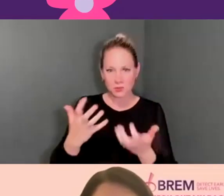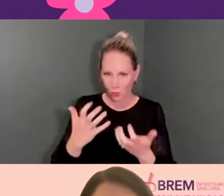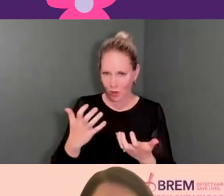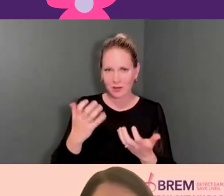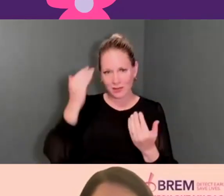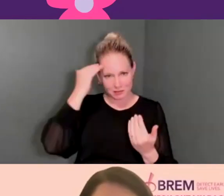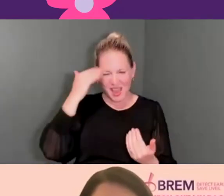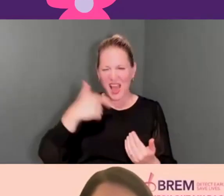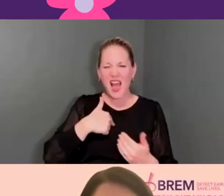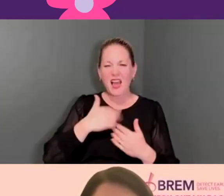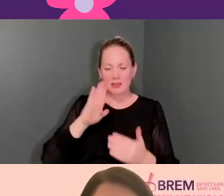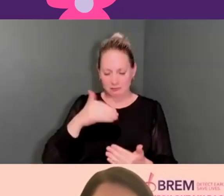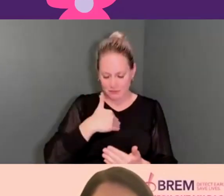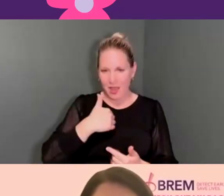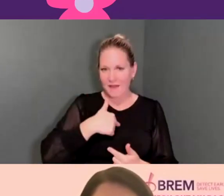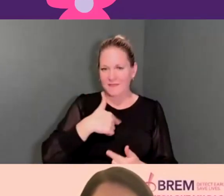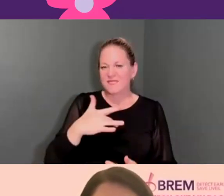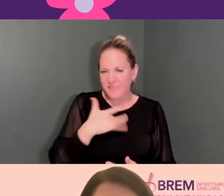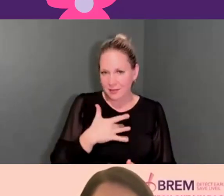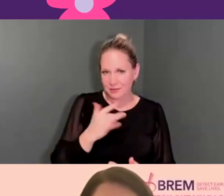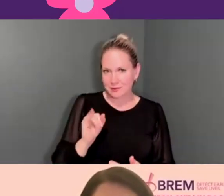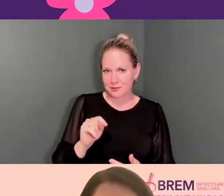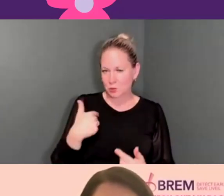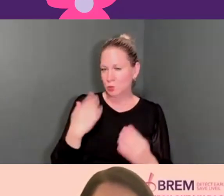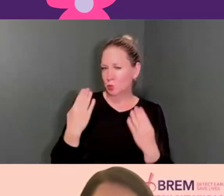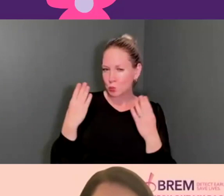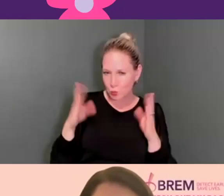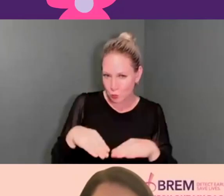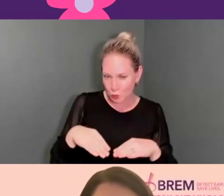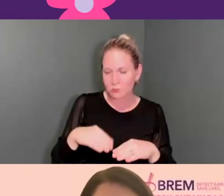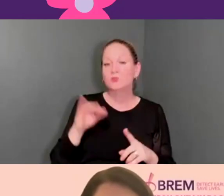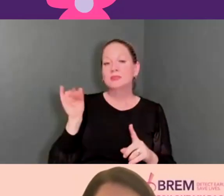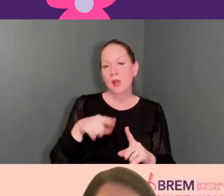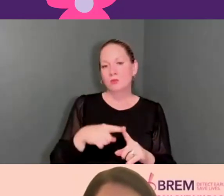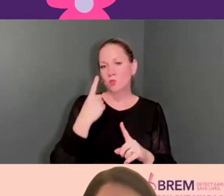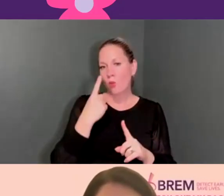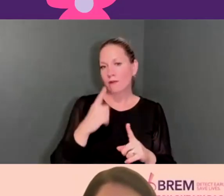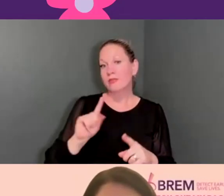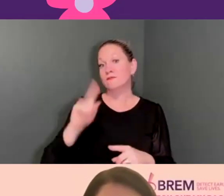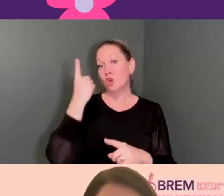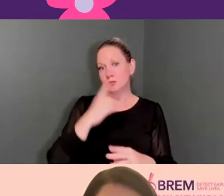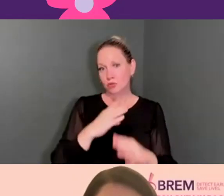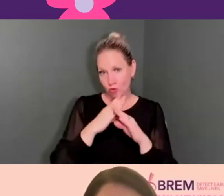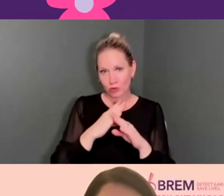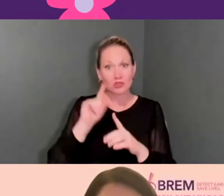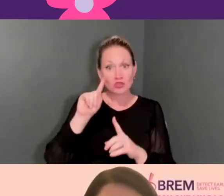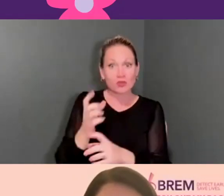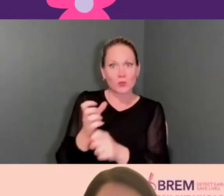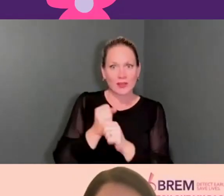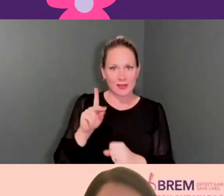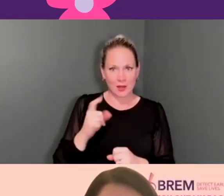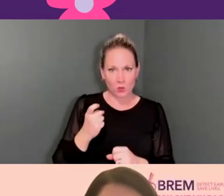it in my soul, but I just really wanted diagnosis. And that was one of the first hurdles I ran into. It was just getting that diagnosis. And the next big